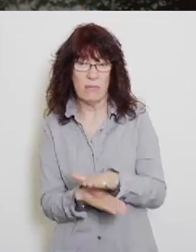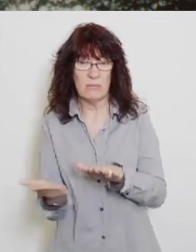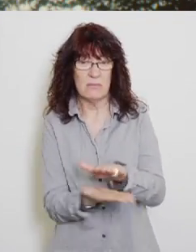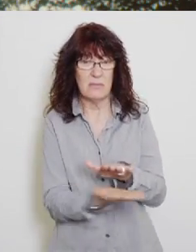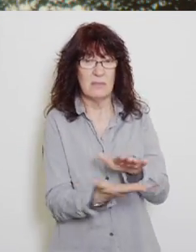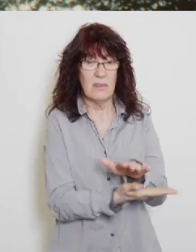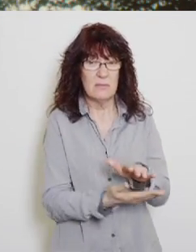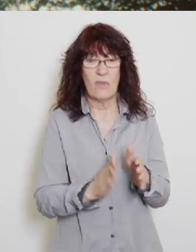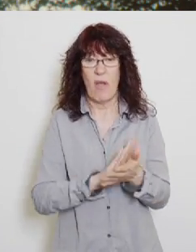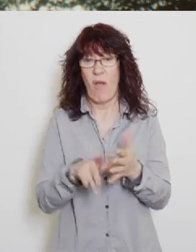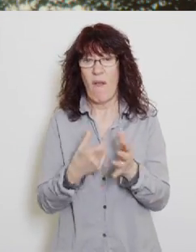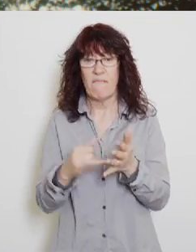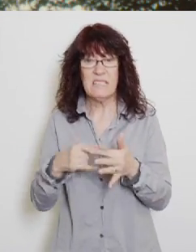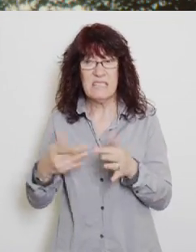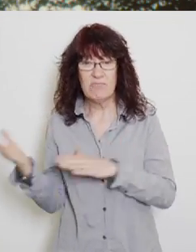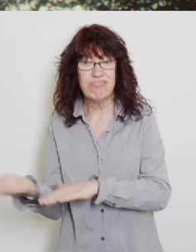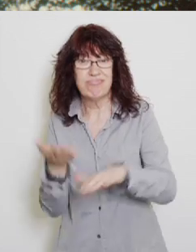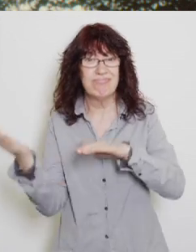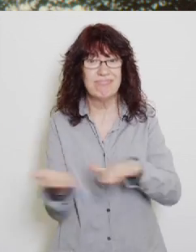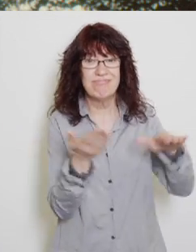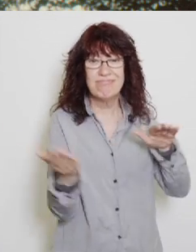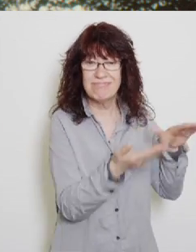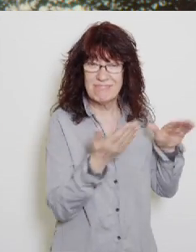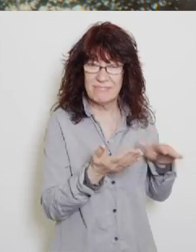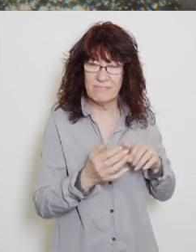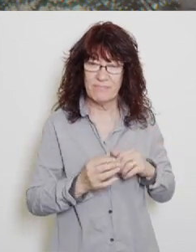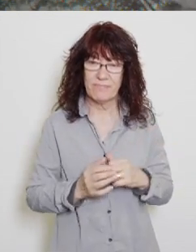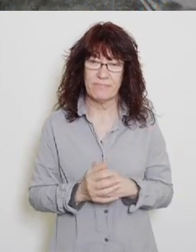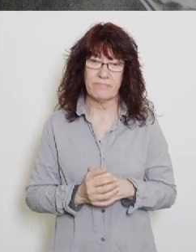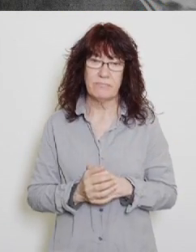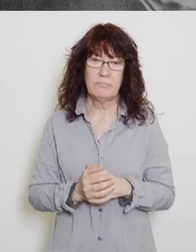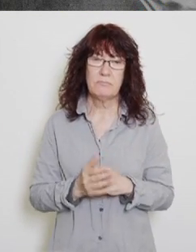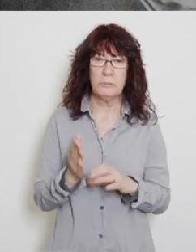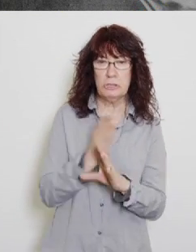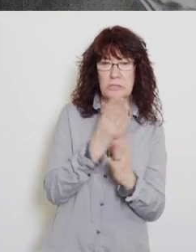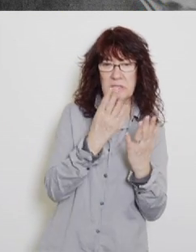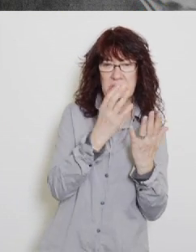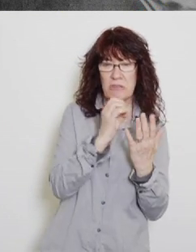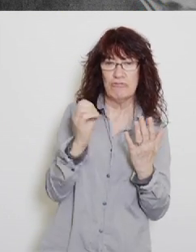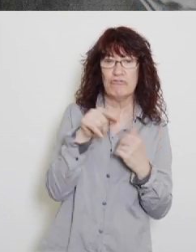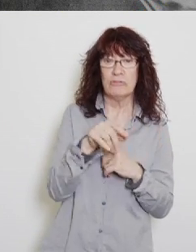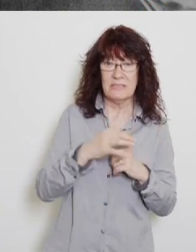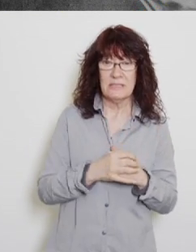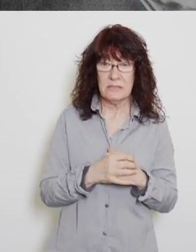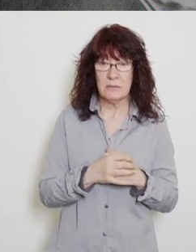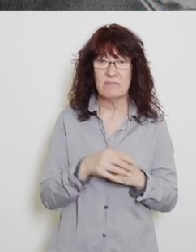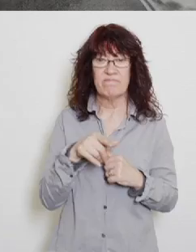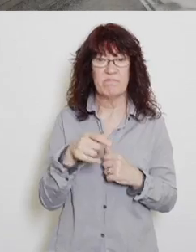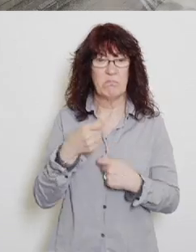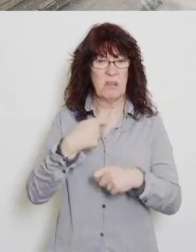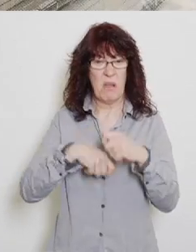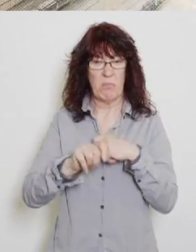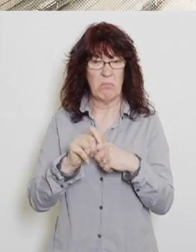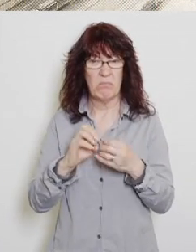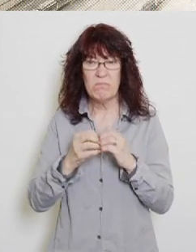In the early 1900s, the demand for hand tools fell. Production moved to a modern factory in the